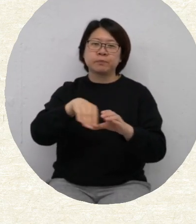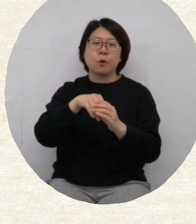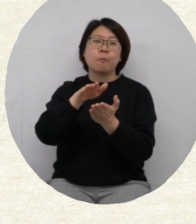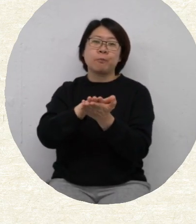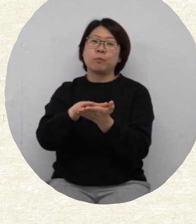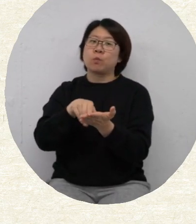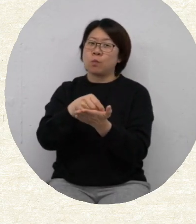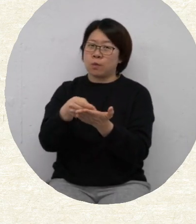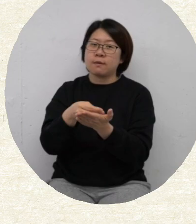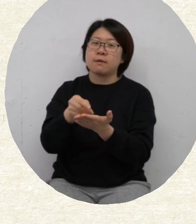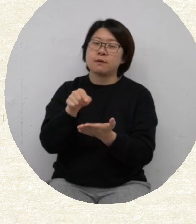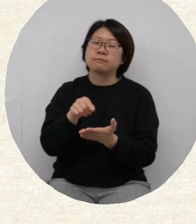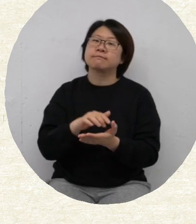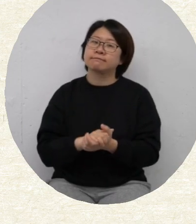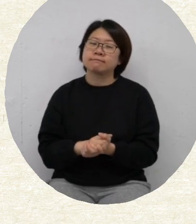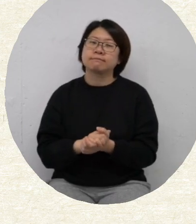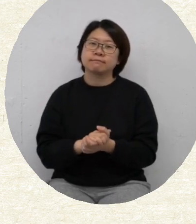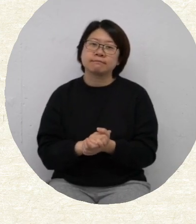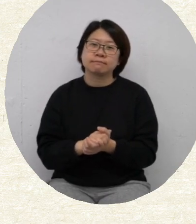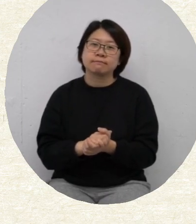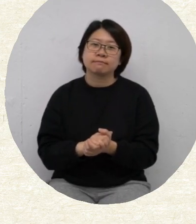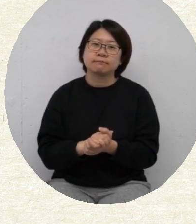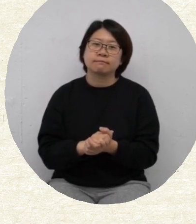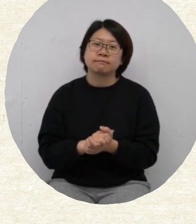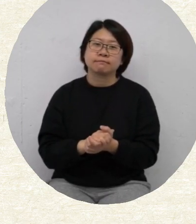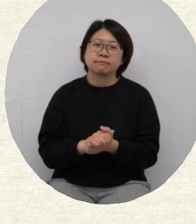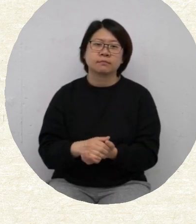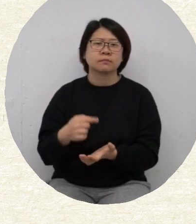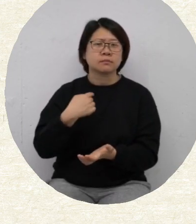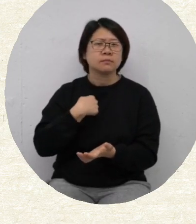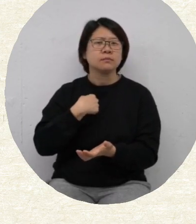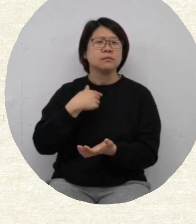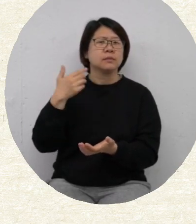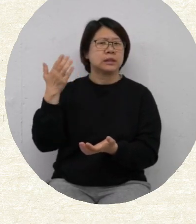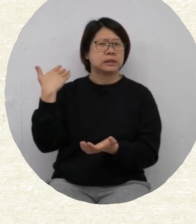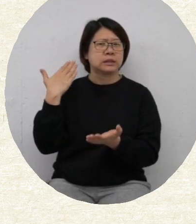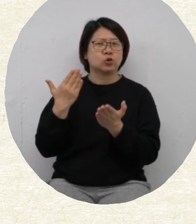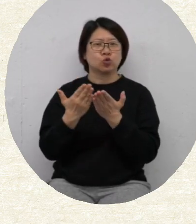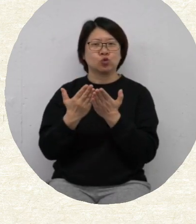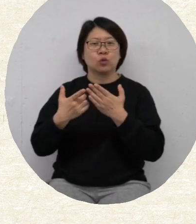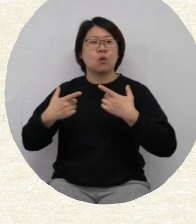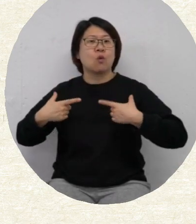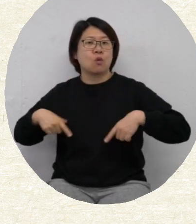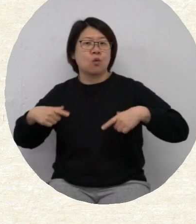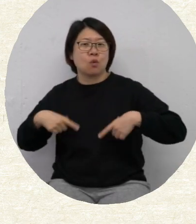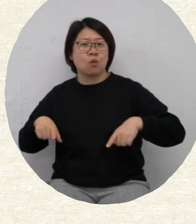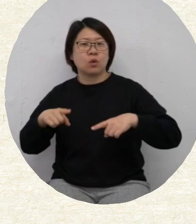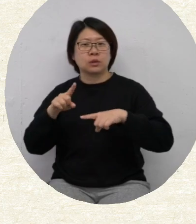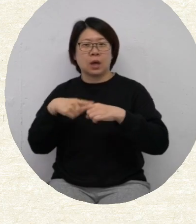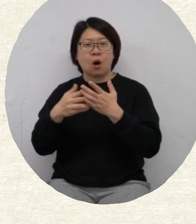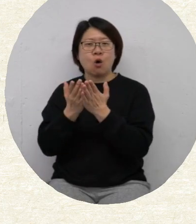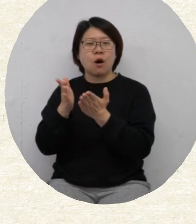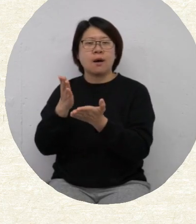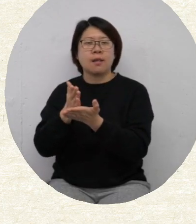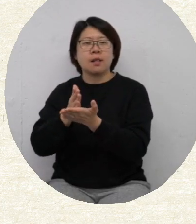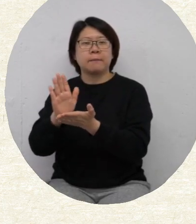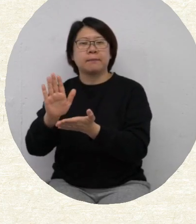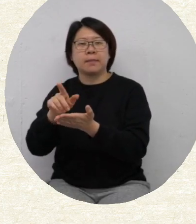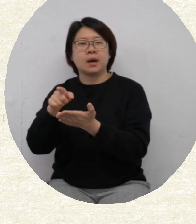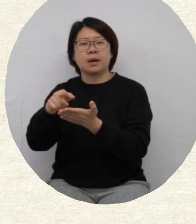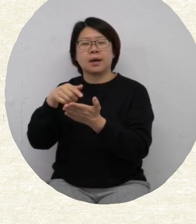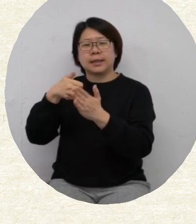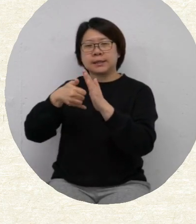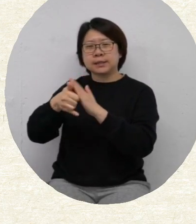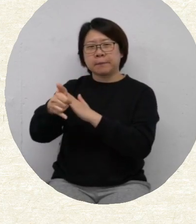It's a little bit different from, I think, the university that I went to in undergrad,